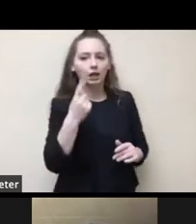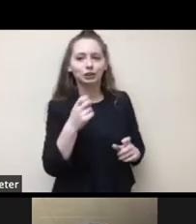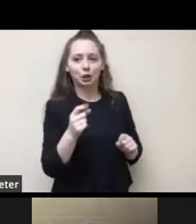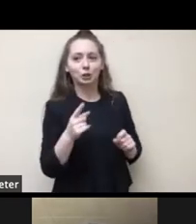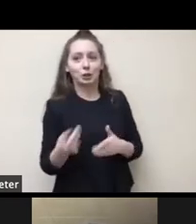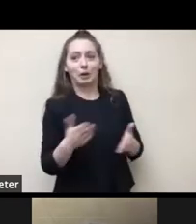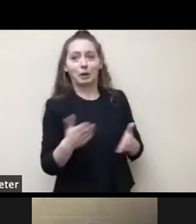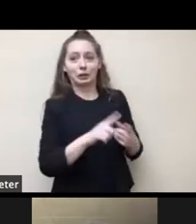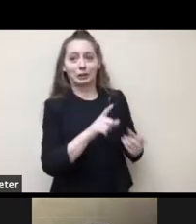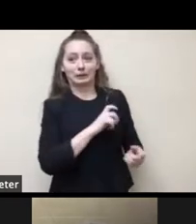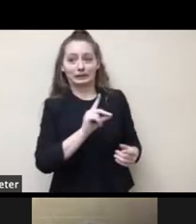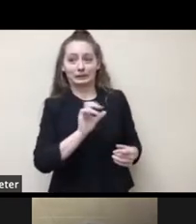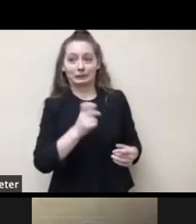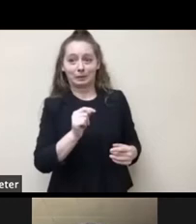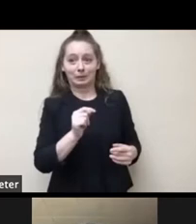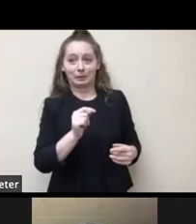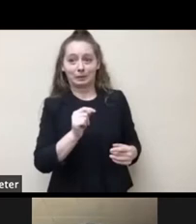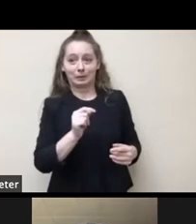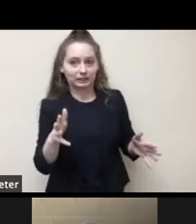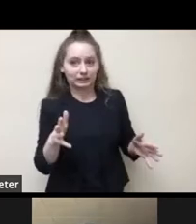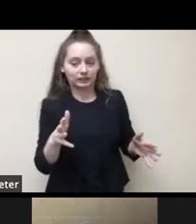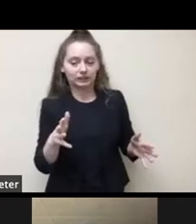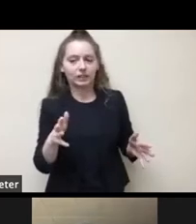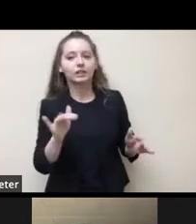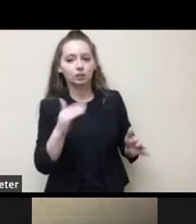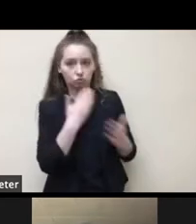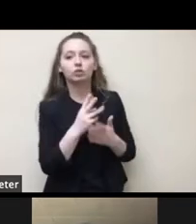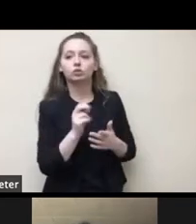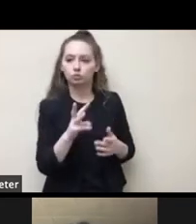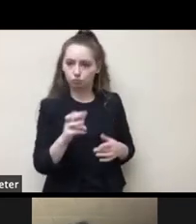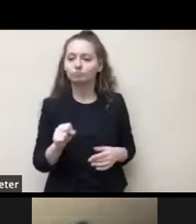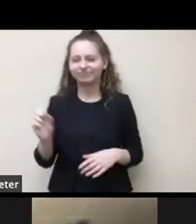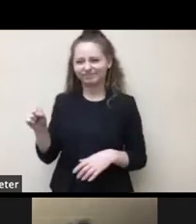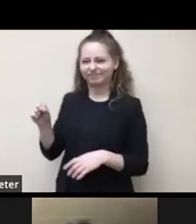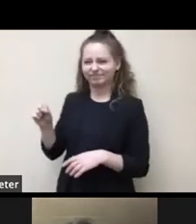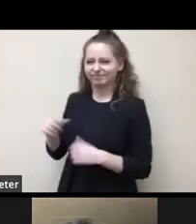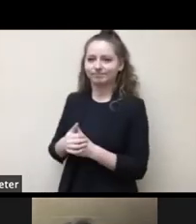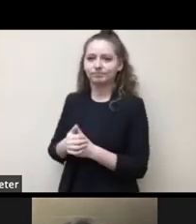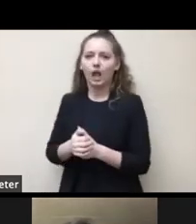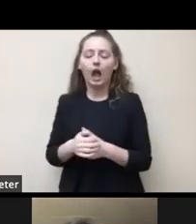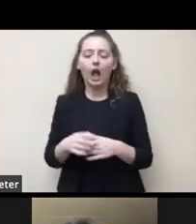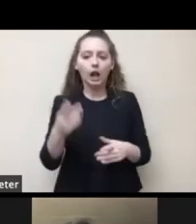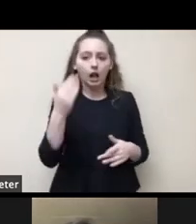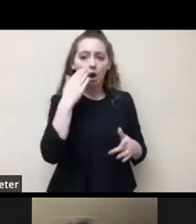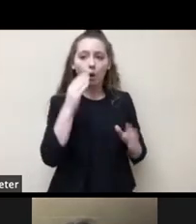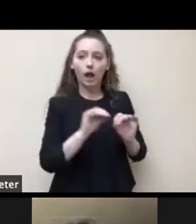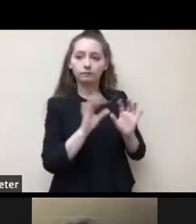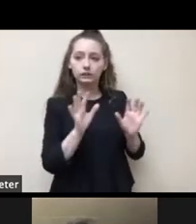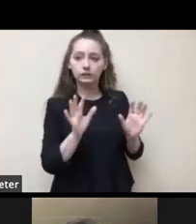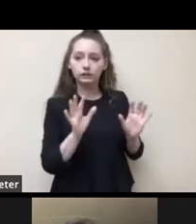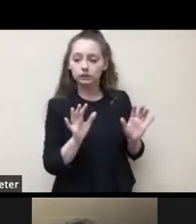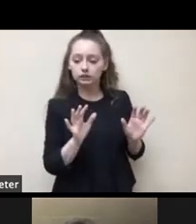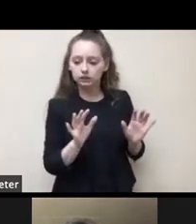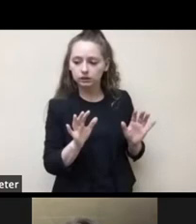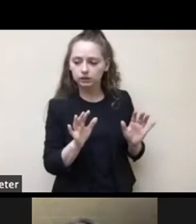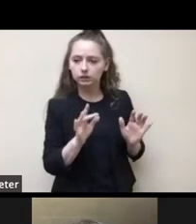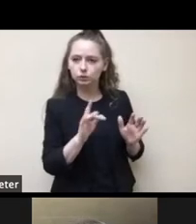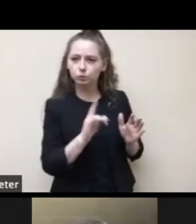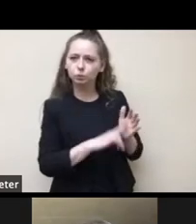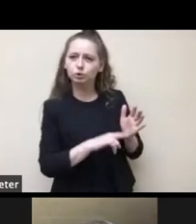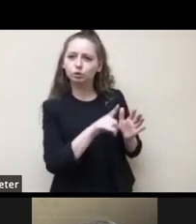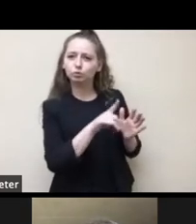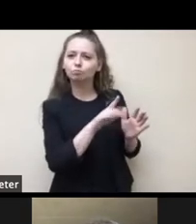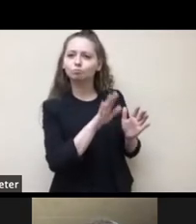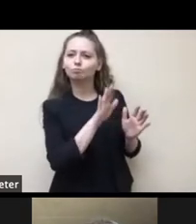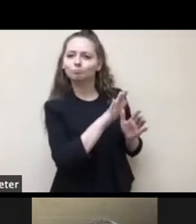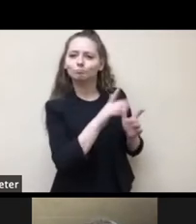though. Yes. That's good news. That is good news. And then I know, obviously, you know, what's your biggest complaint, your officer's